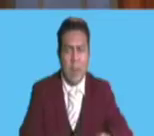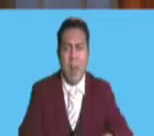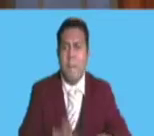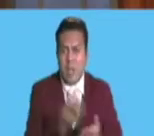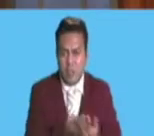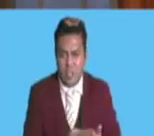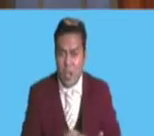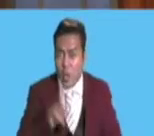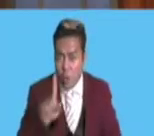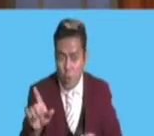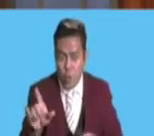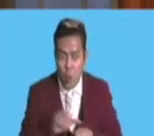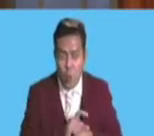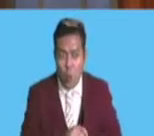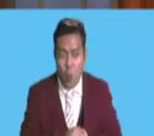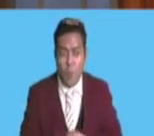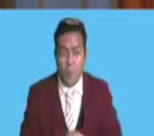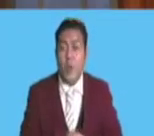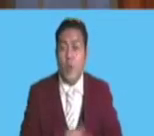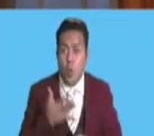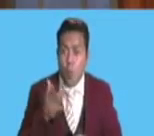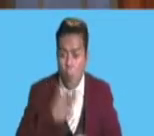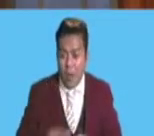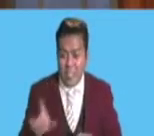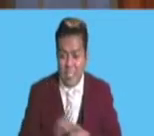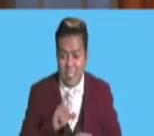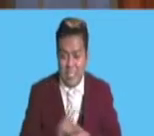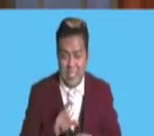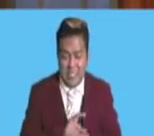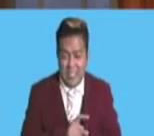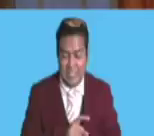creativity, take a zero off your budget. If you want sustainability,